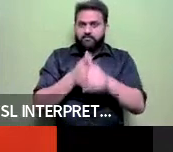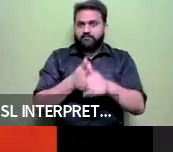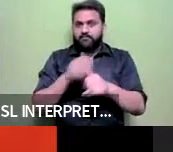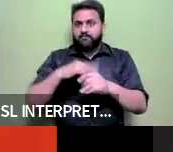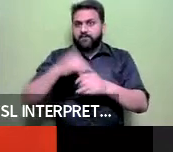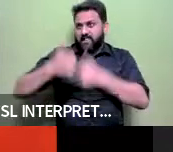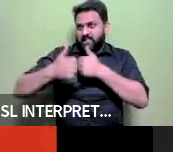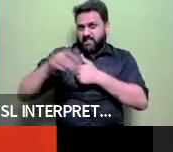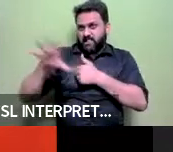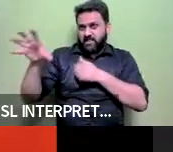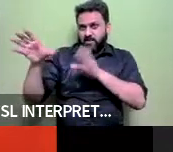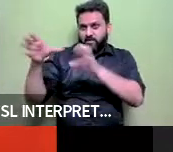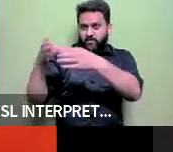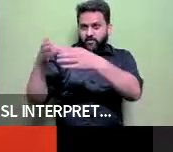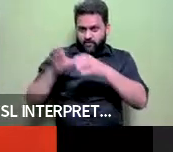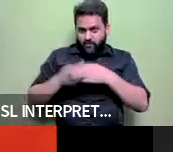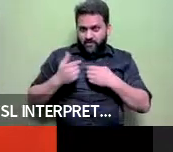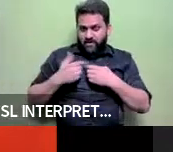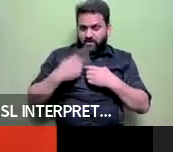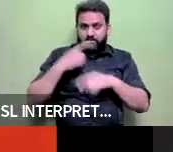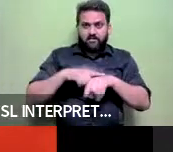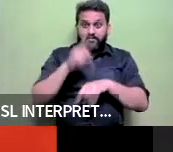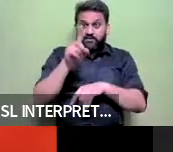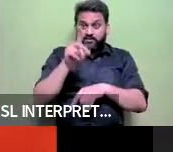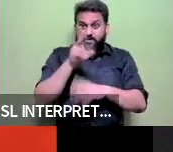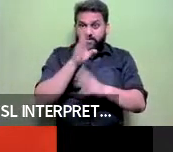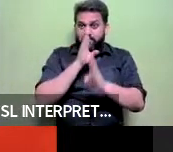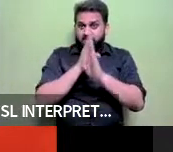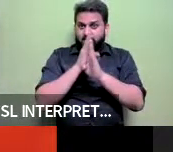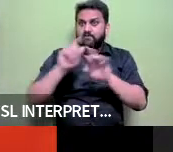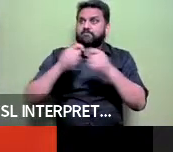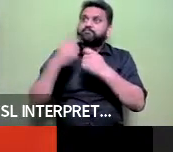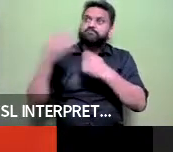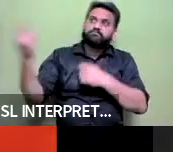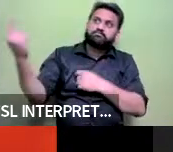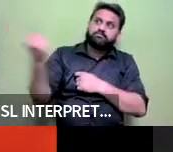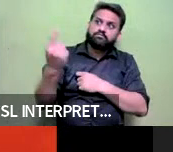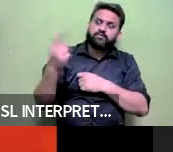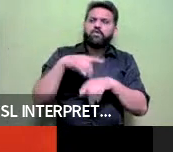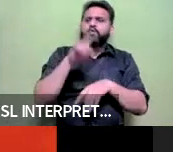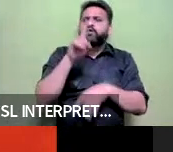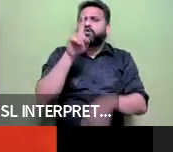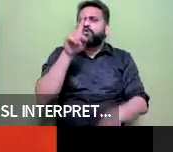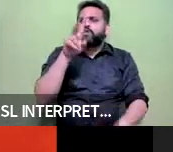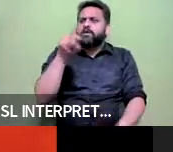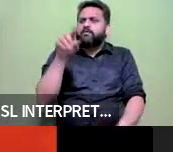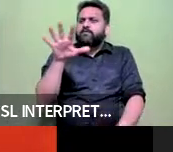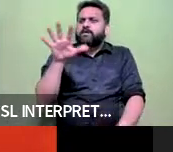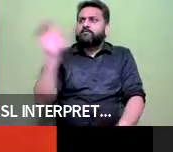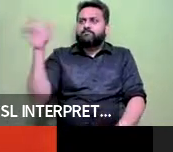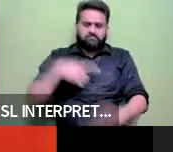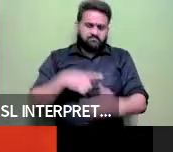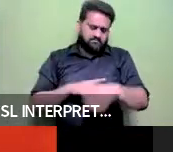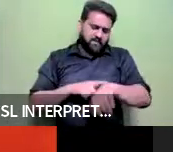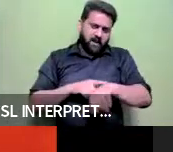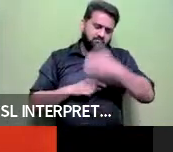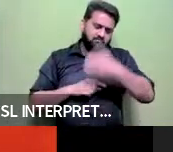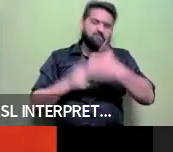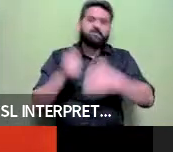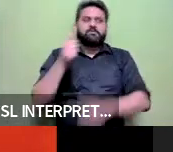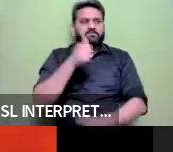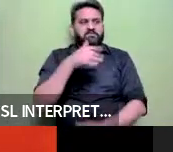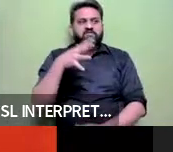competing. At 12 o'clock, other team is starting at 12:05. They look at the time and then say, good